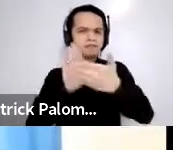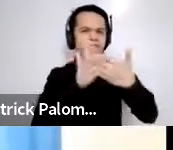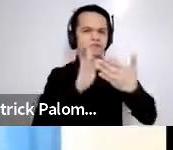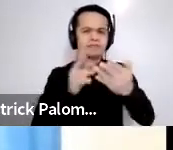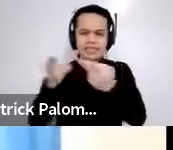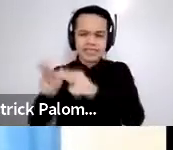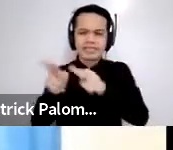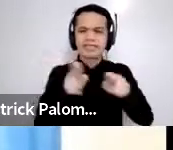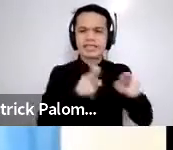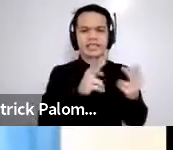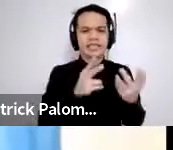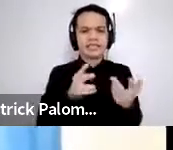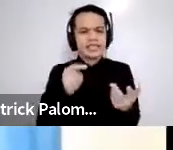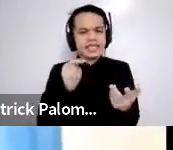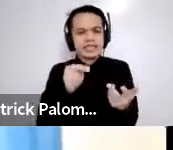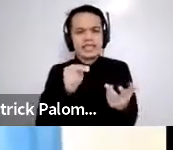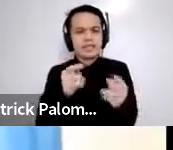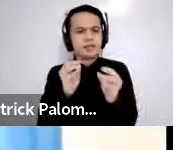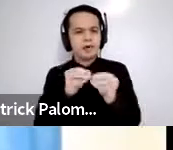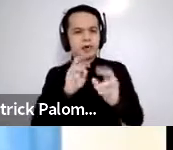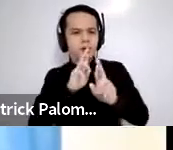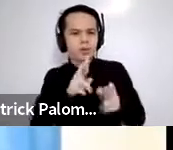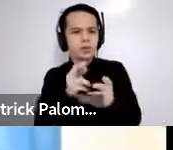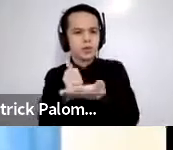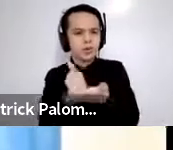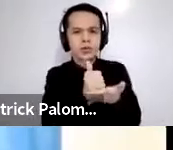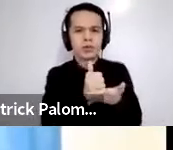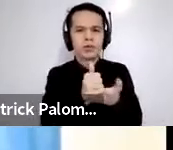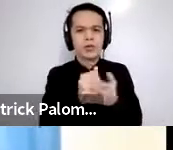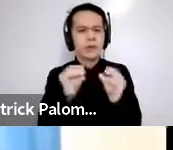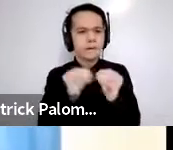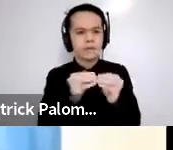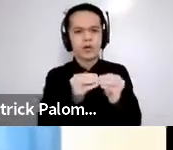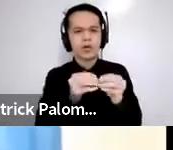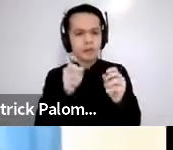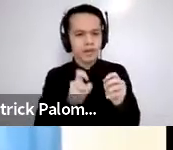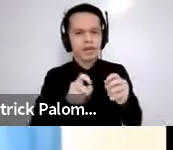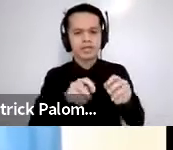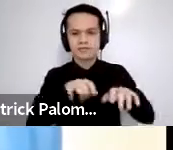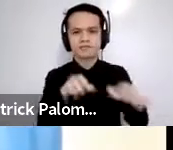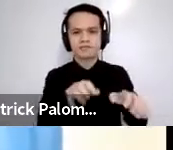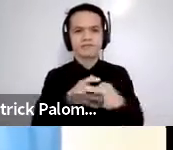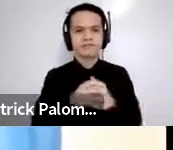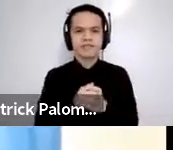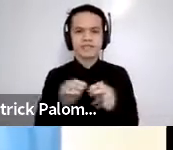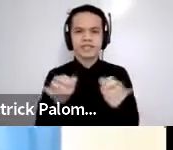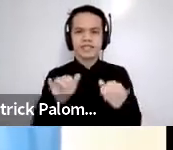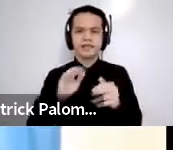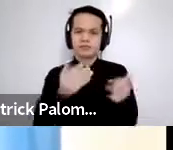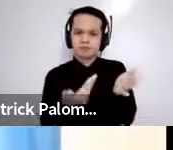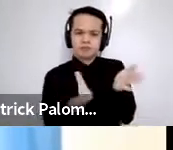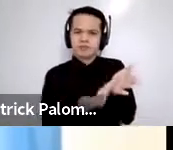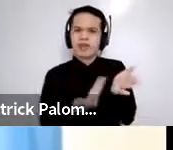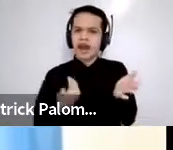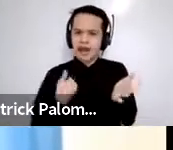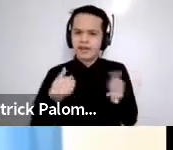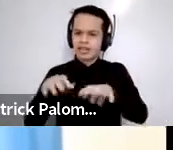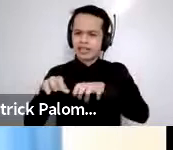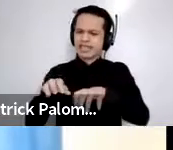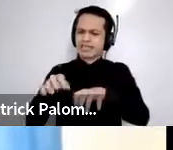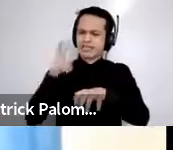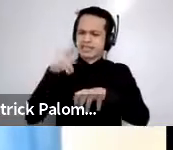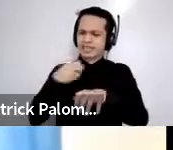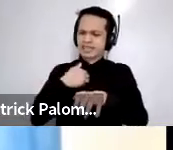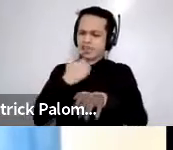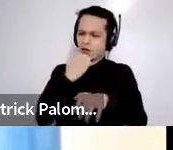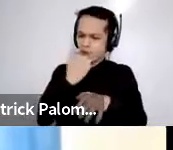addressed, and very soon. On one side, we have all the evidence that we are doing something wrong with our planet,